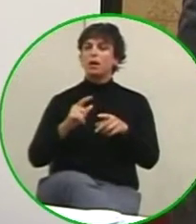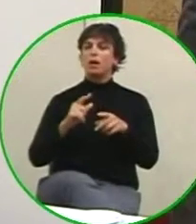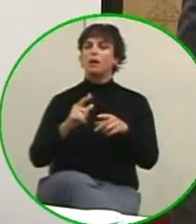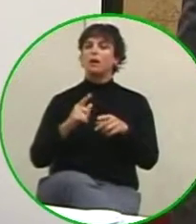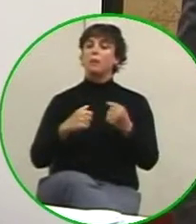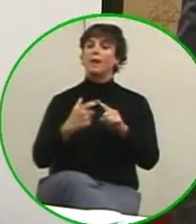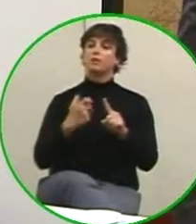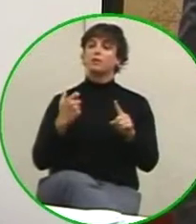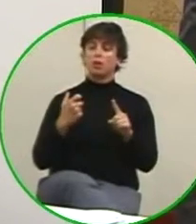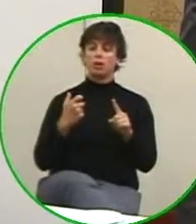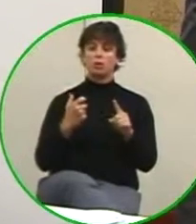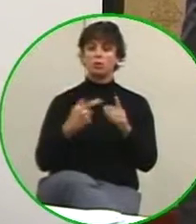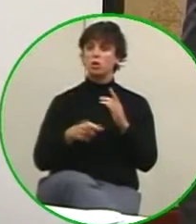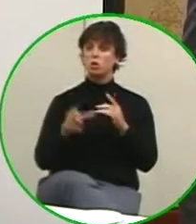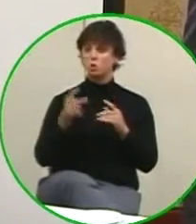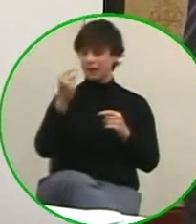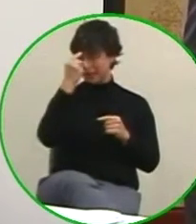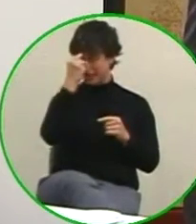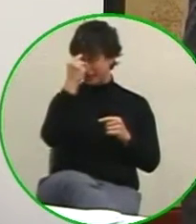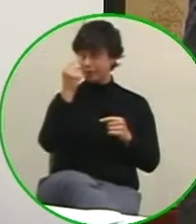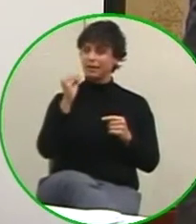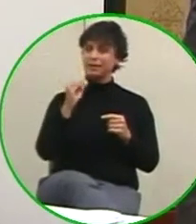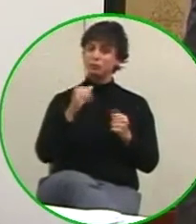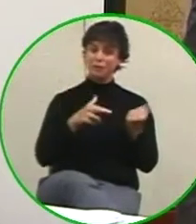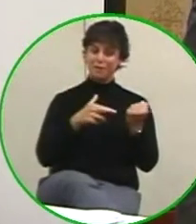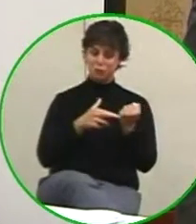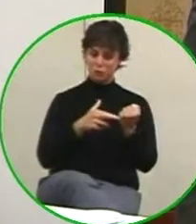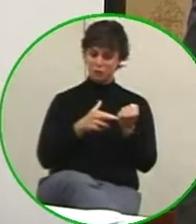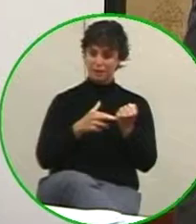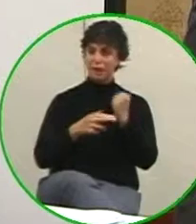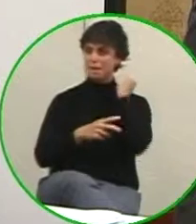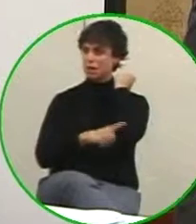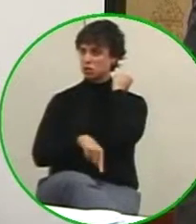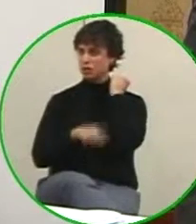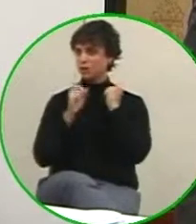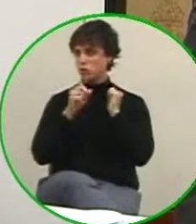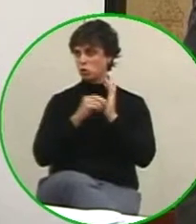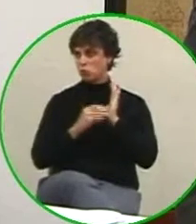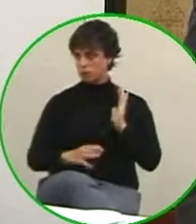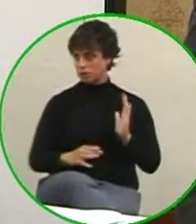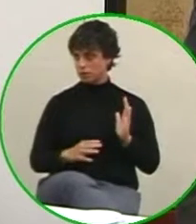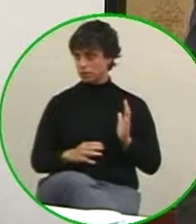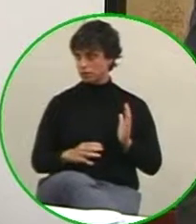you believe is reinforcing and punishing to students.